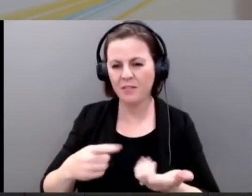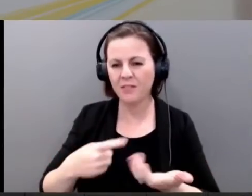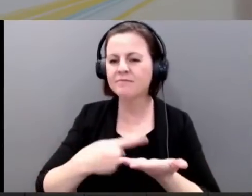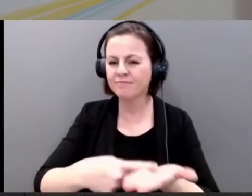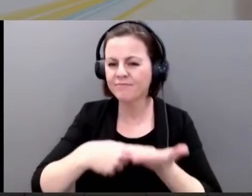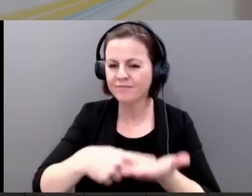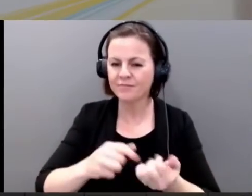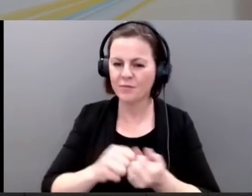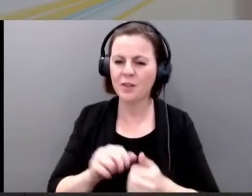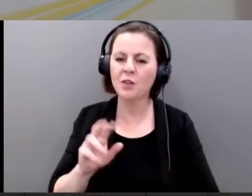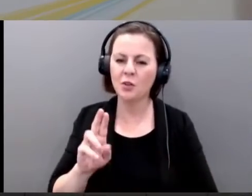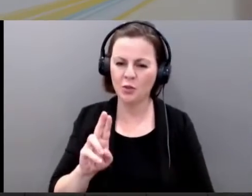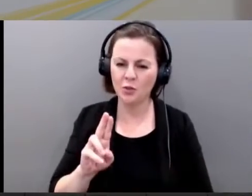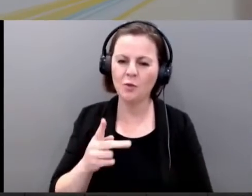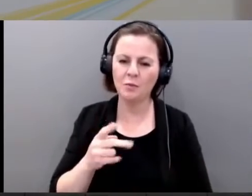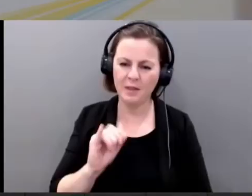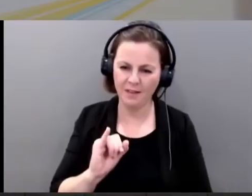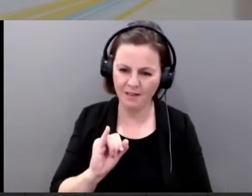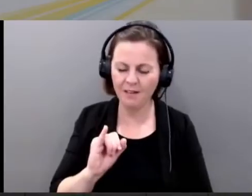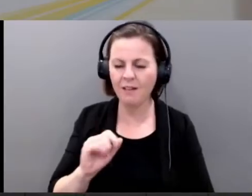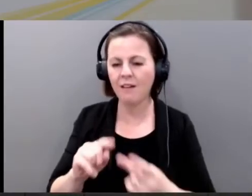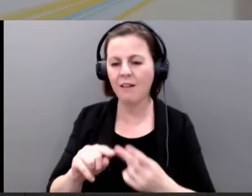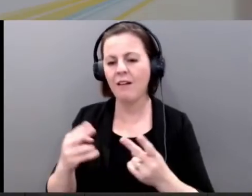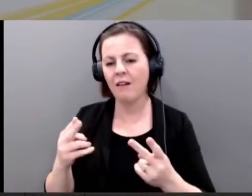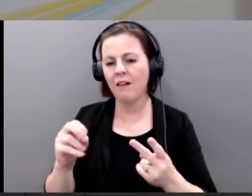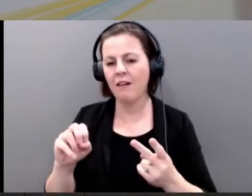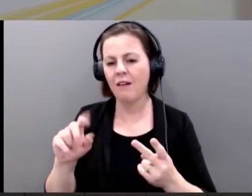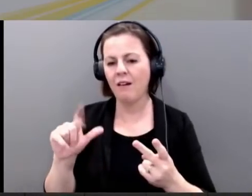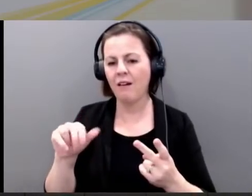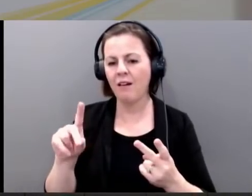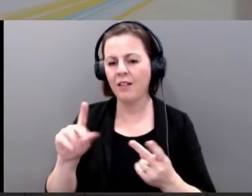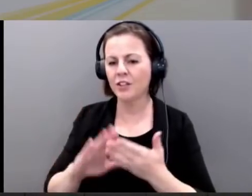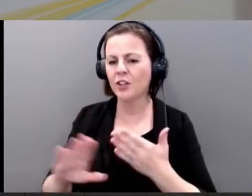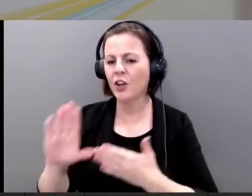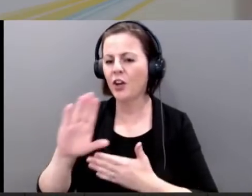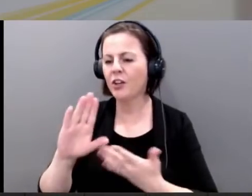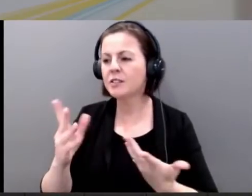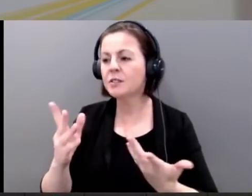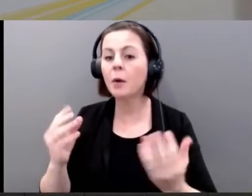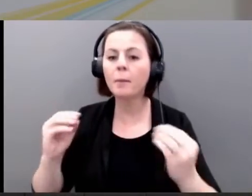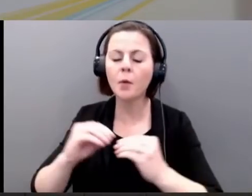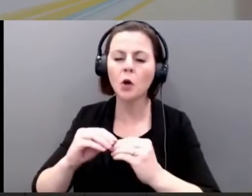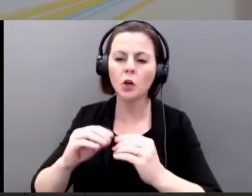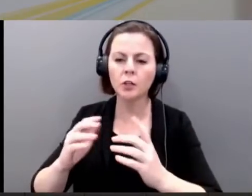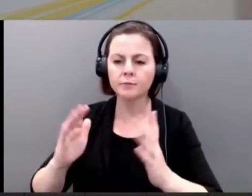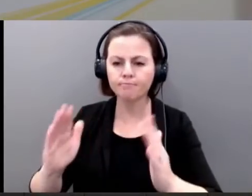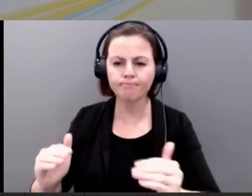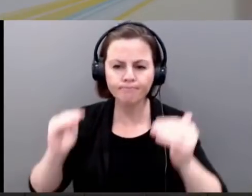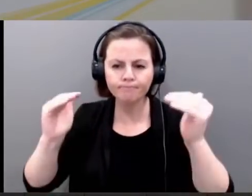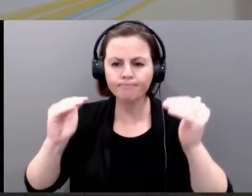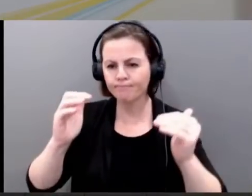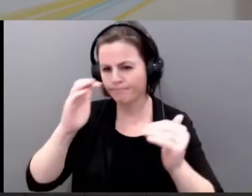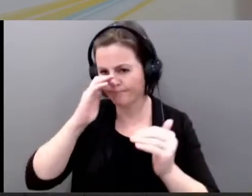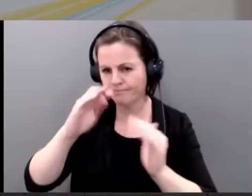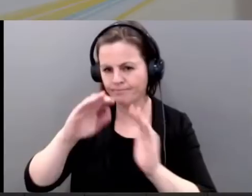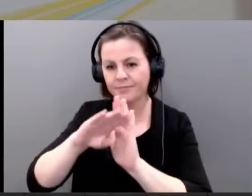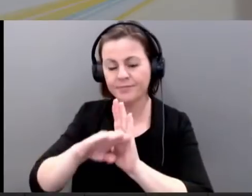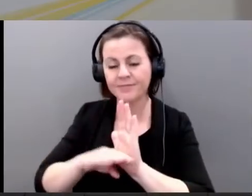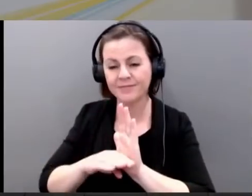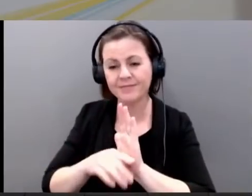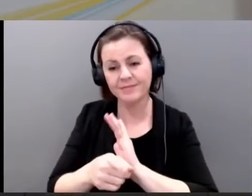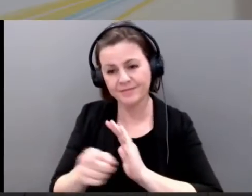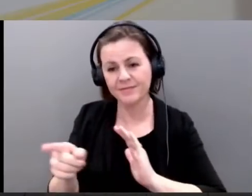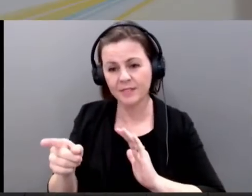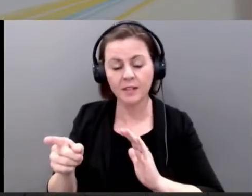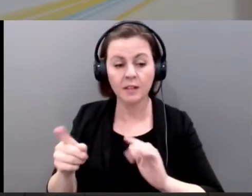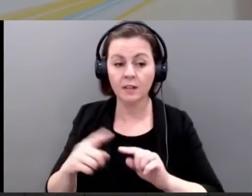what measures, additional measures they need to take. So at this point in time, I